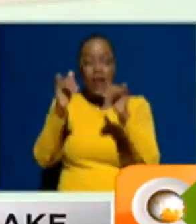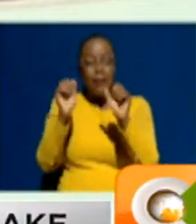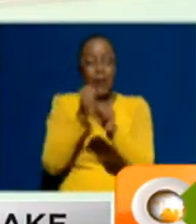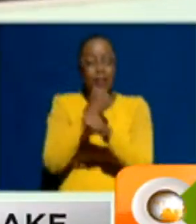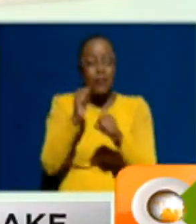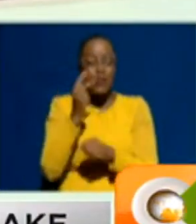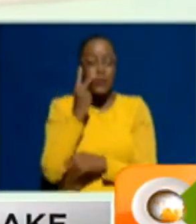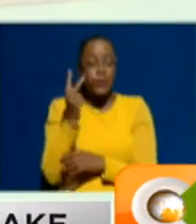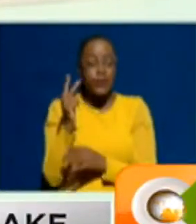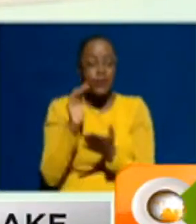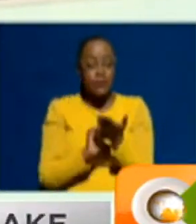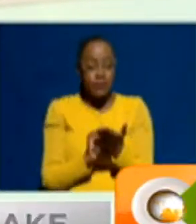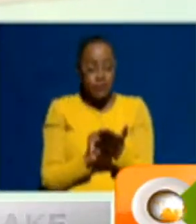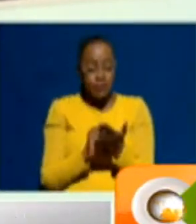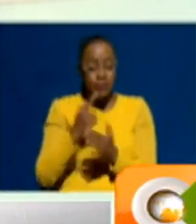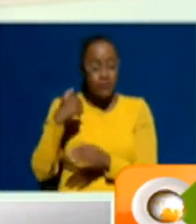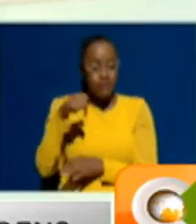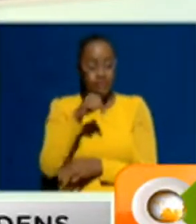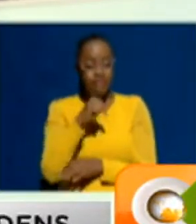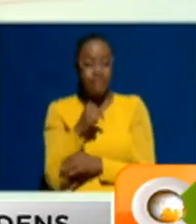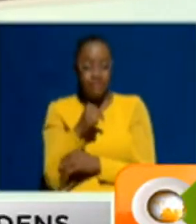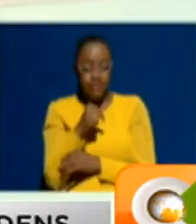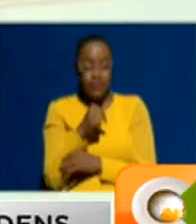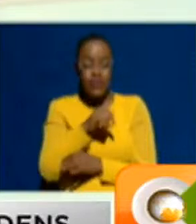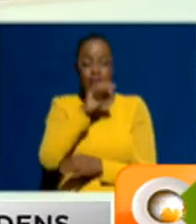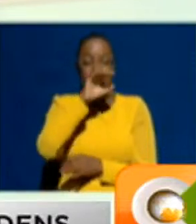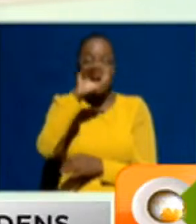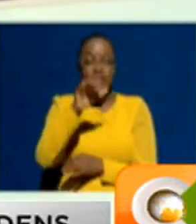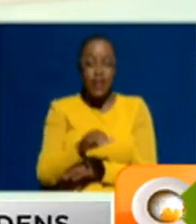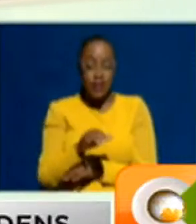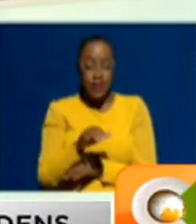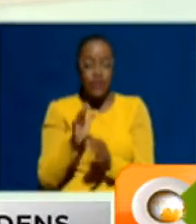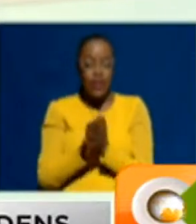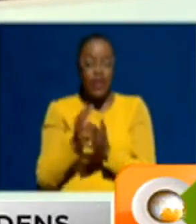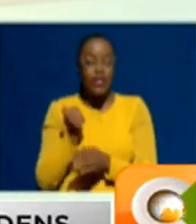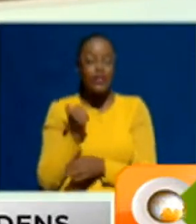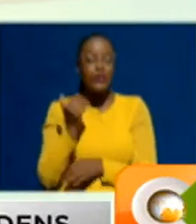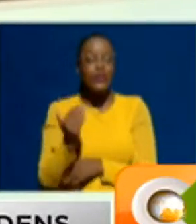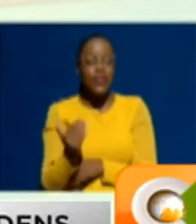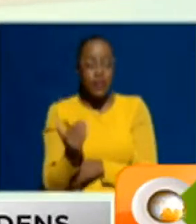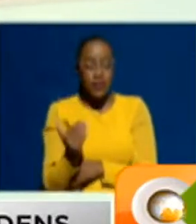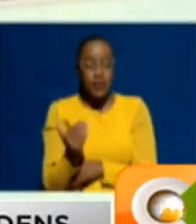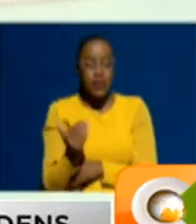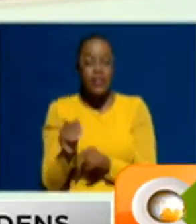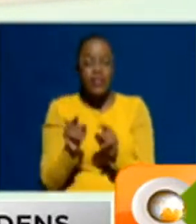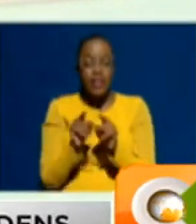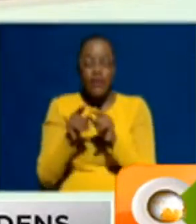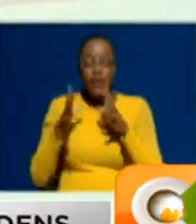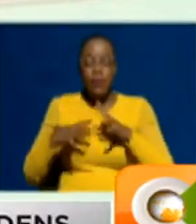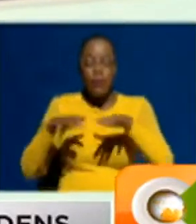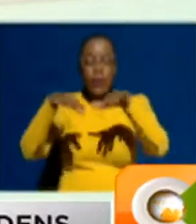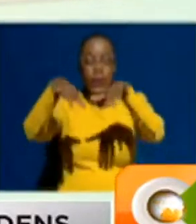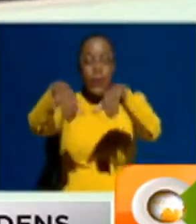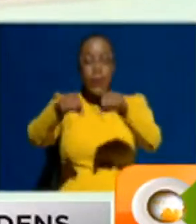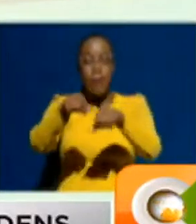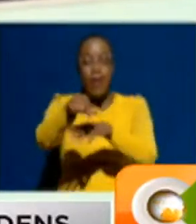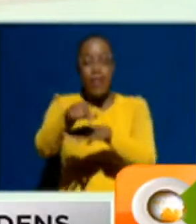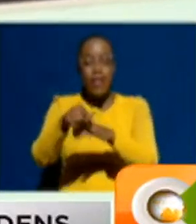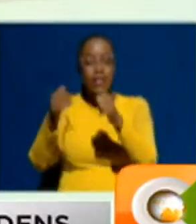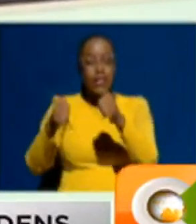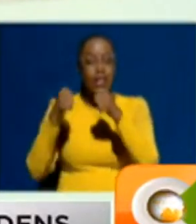see. We are the sons and daughters, the inheritors of these